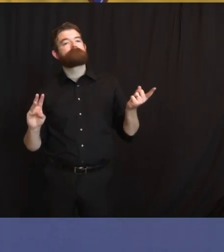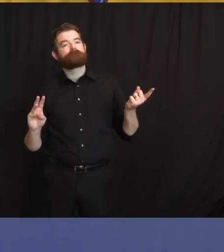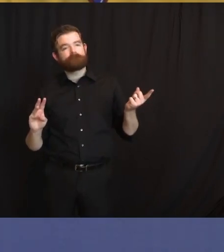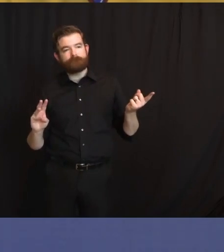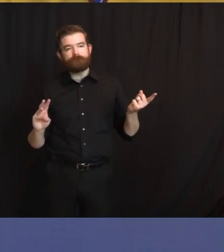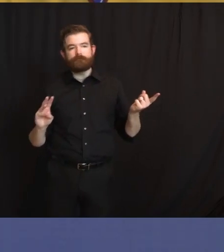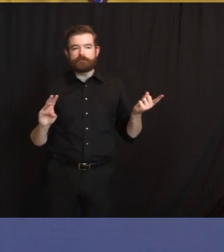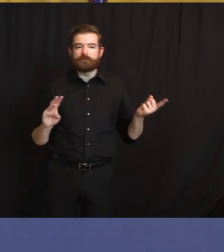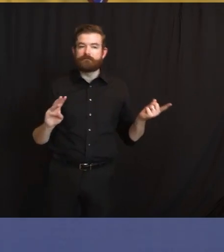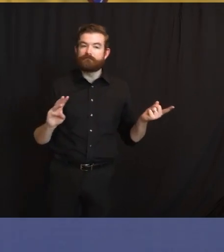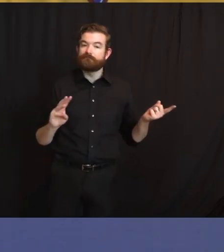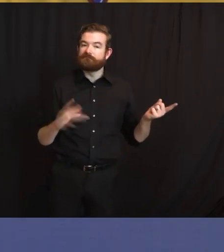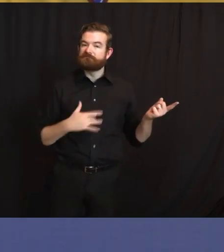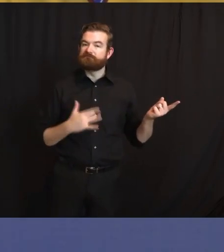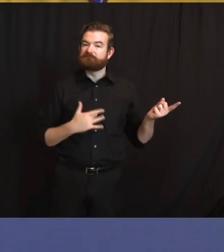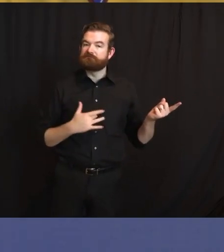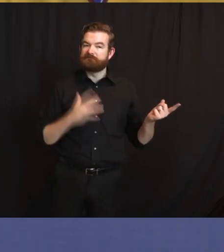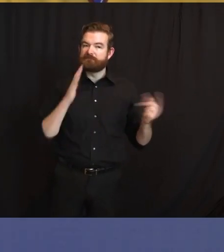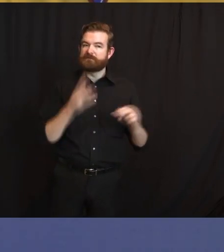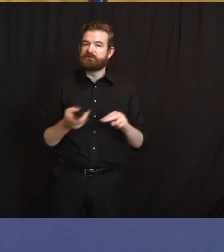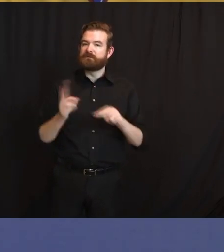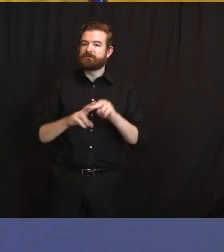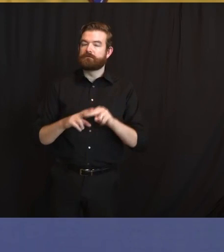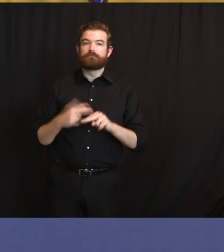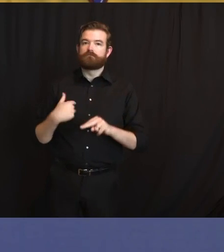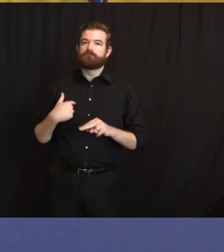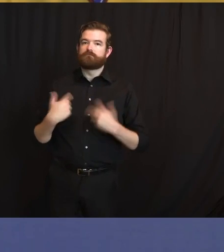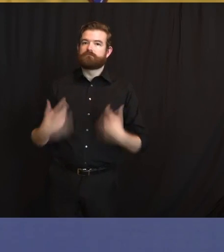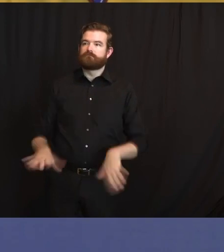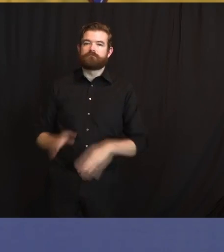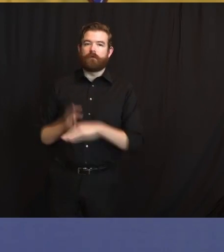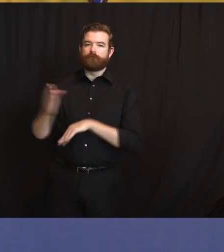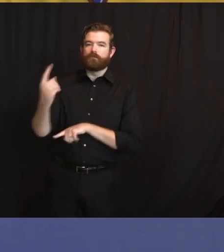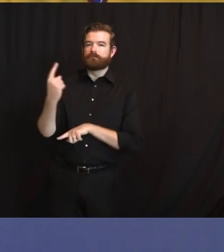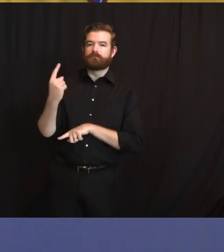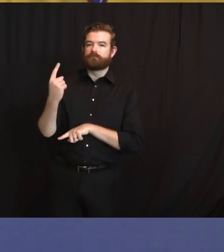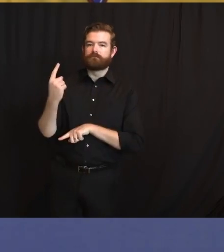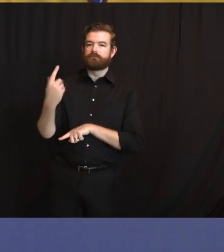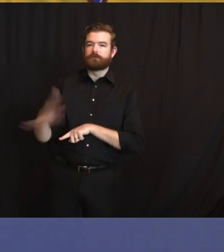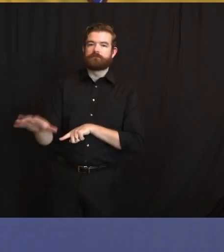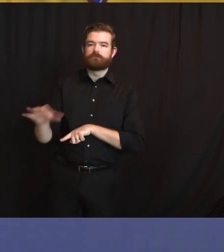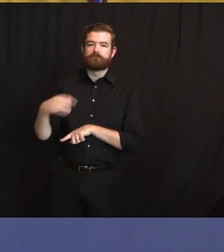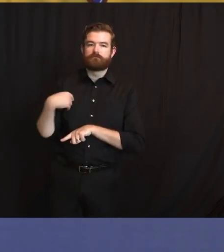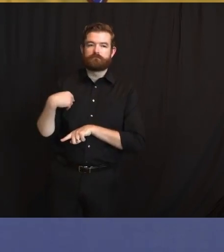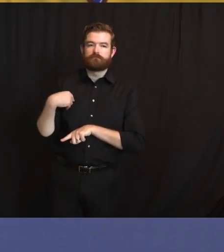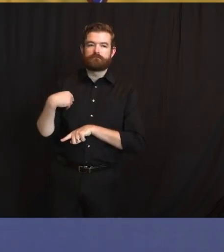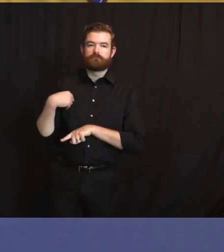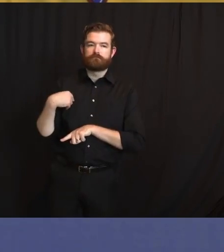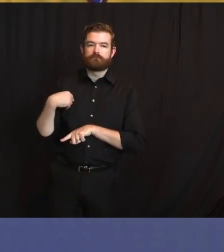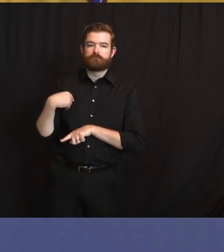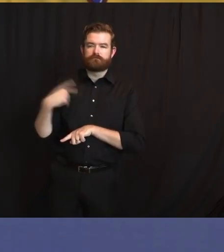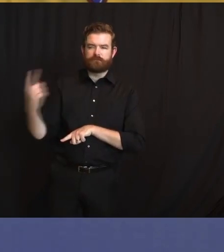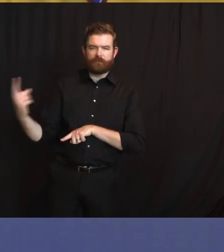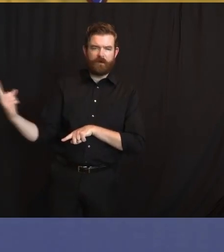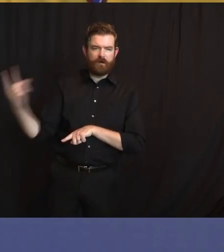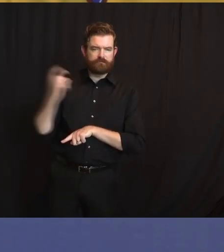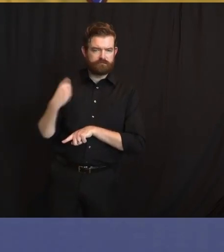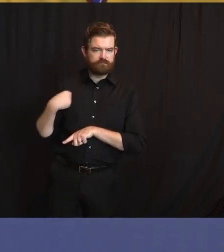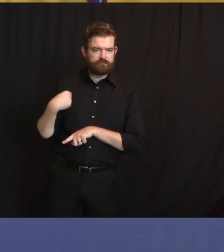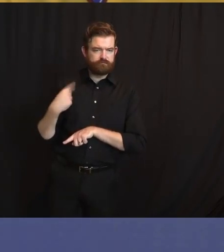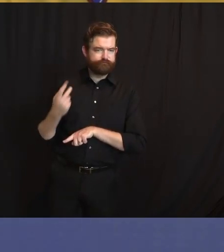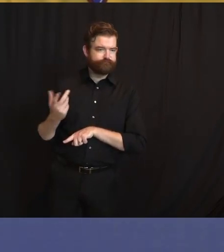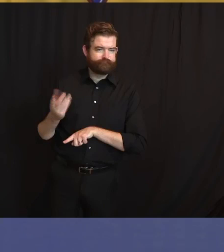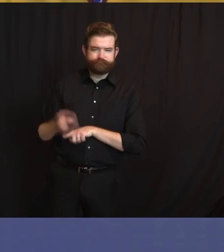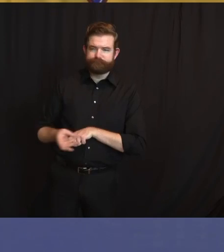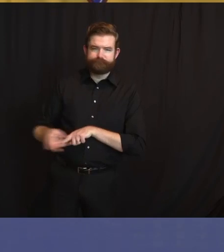bit, and it gets over 1 at that point. I haven't said this in a while. Paul Mulshine asked me this probably now 6 or 8 weeks ago. But